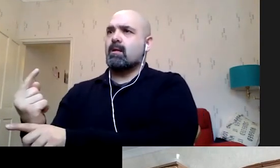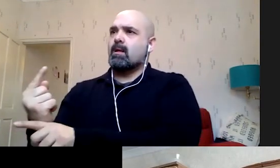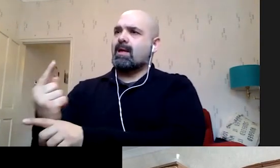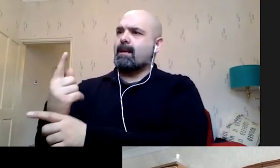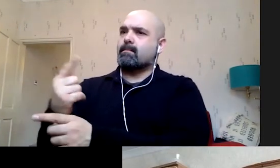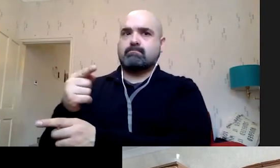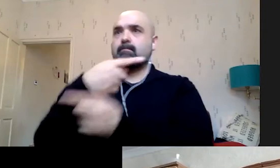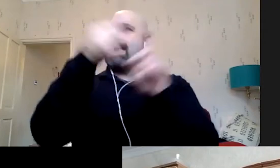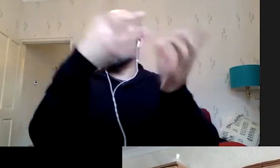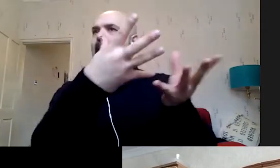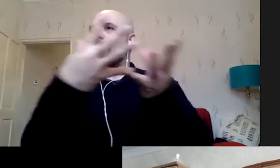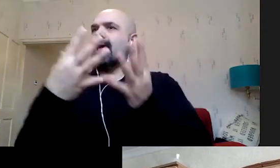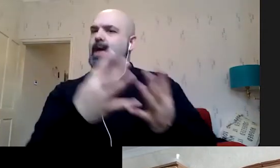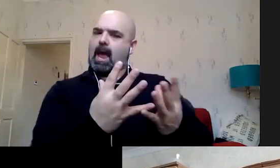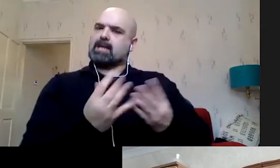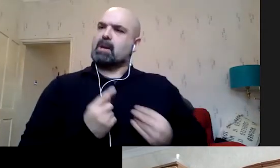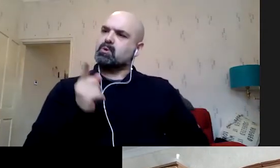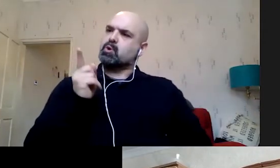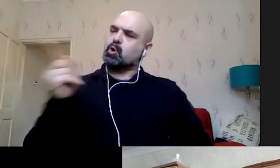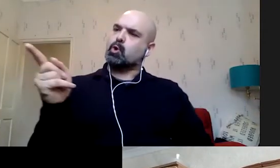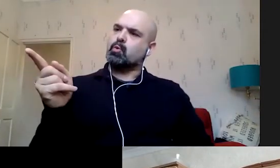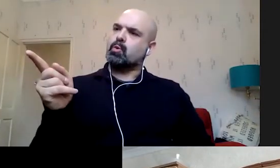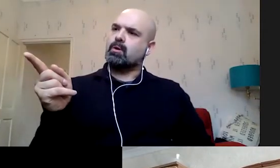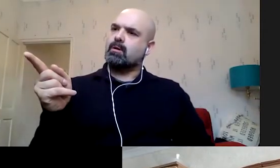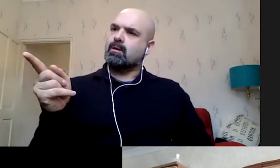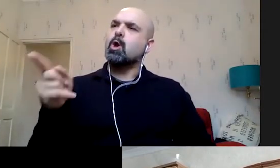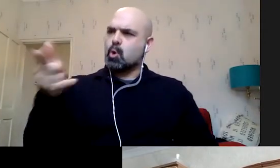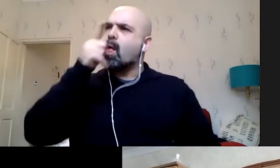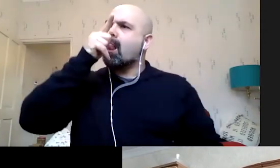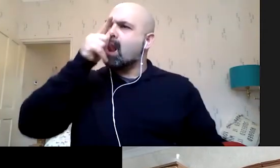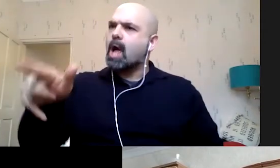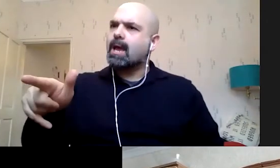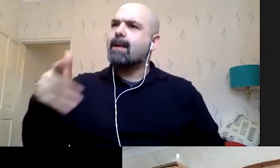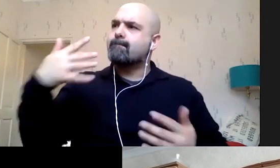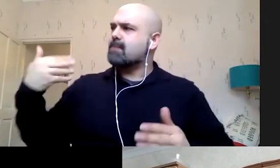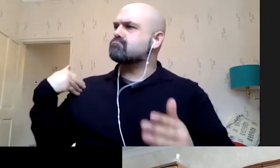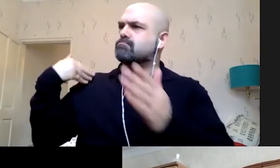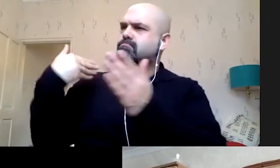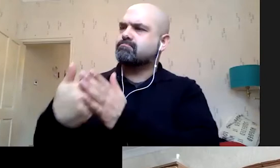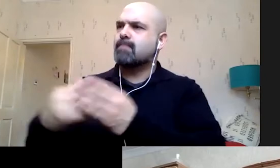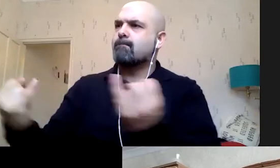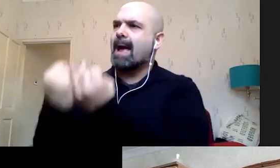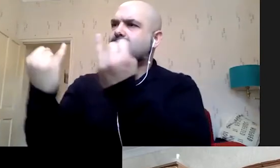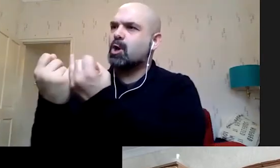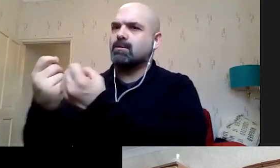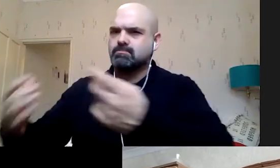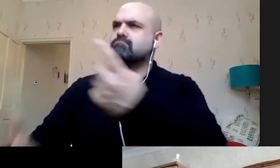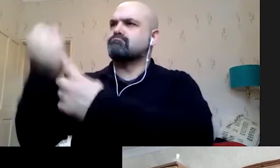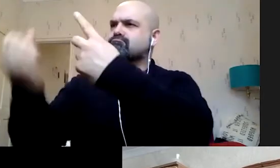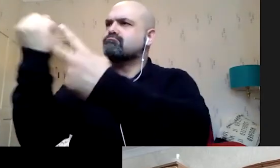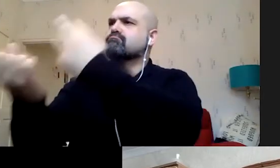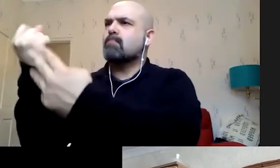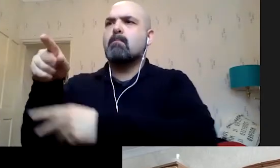accepted, and you're lucky that the battles have been fought, if you like, on your behalf, and yet you're not prepared